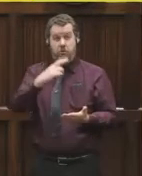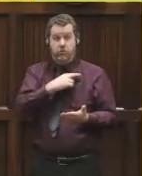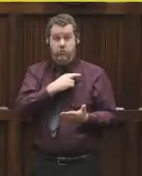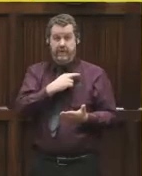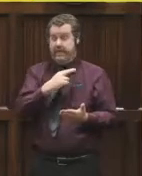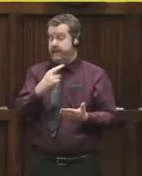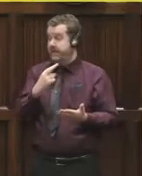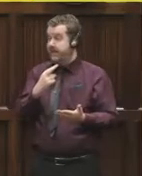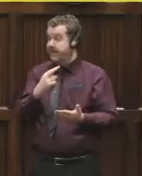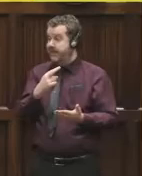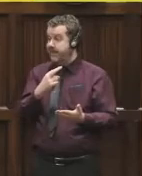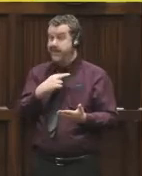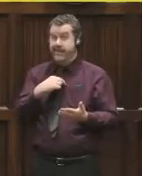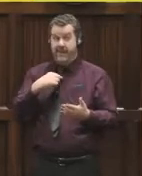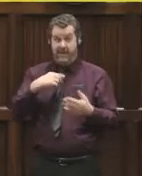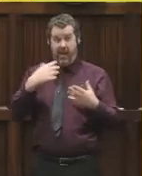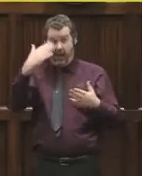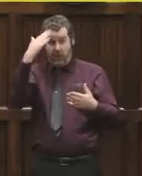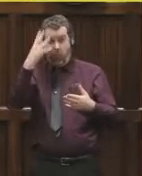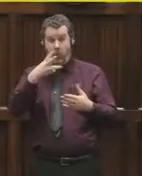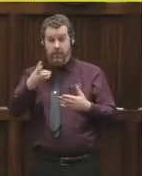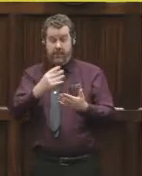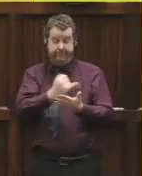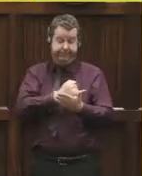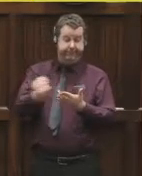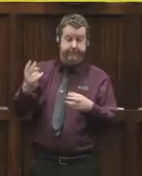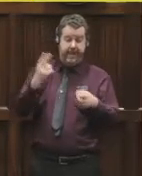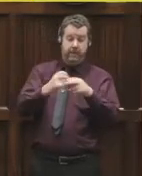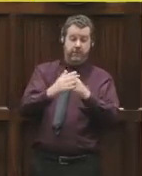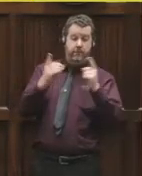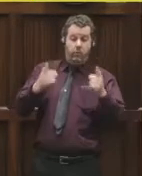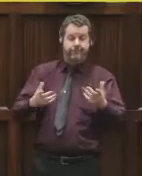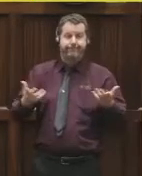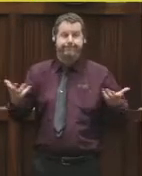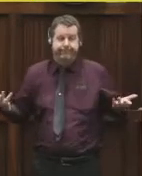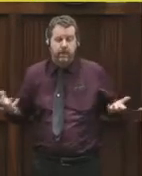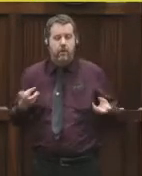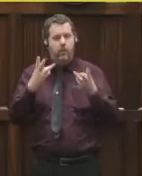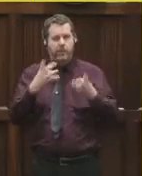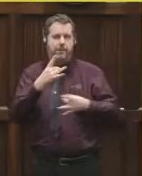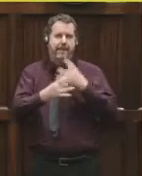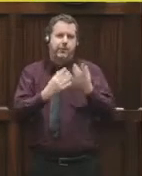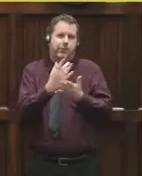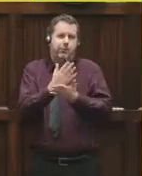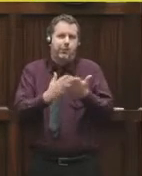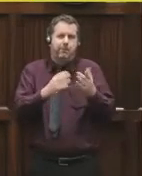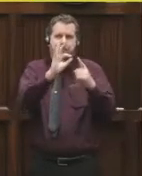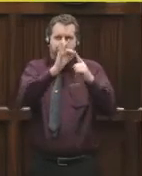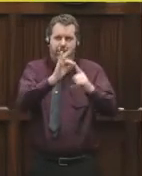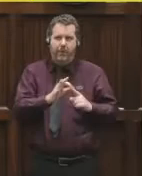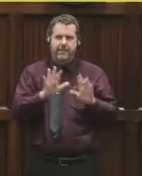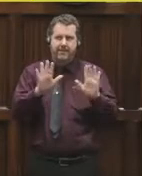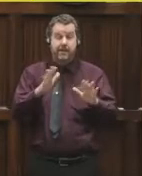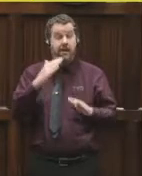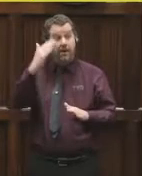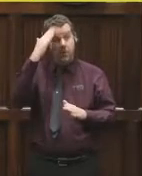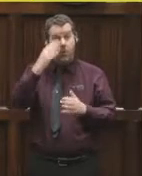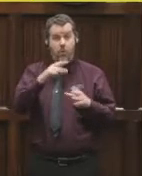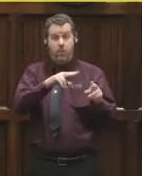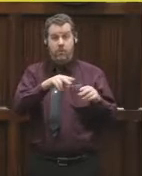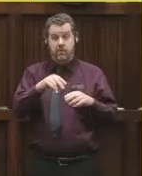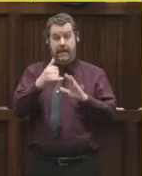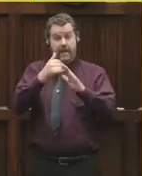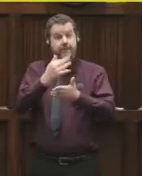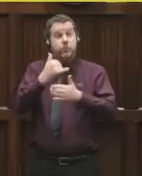of order, I'll make some points to some of the rest of them as well. And I do note that over the last number of days, I don't